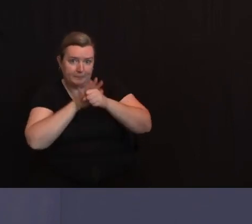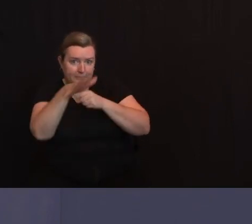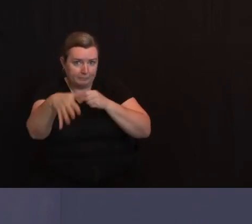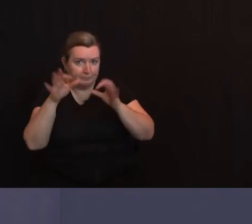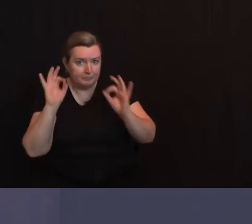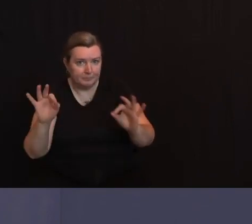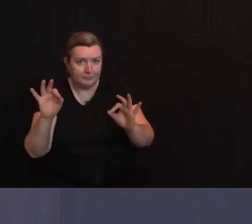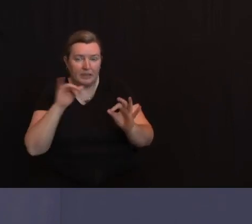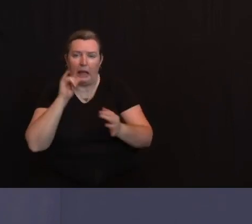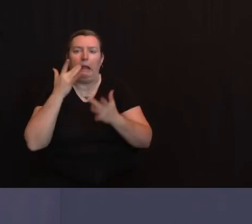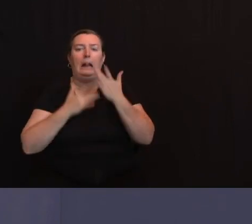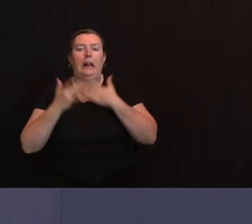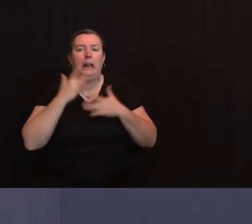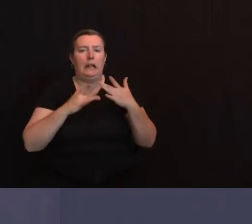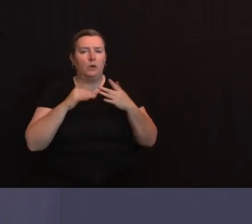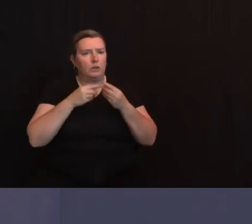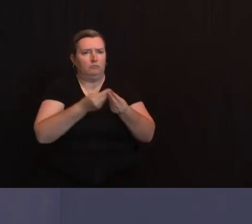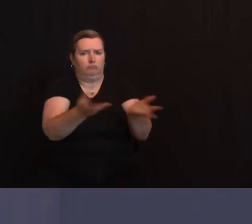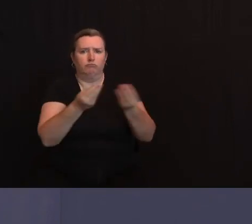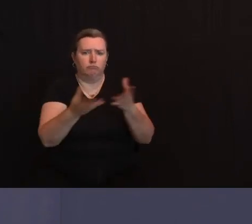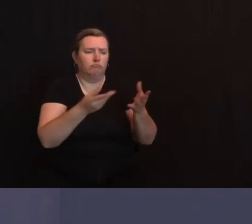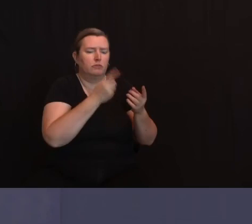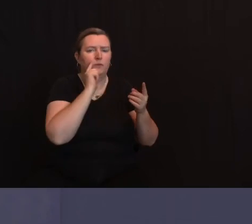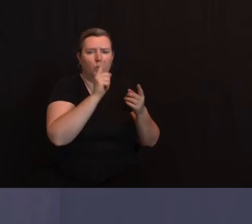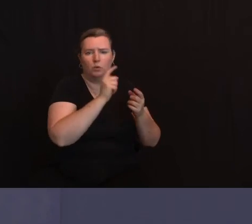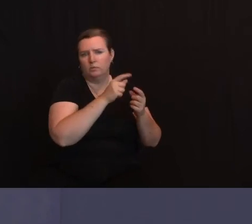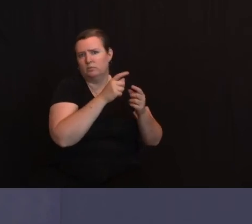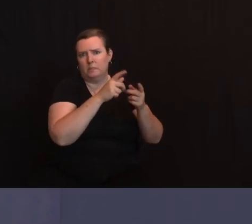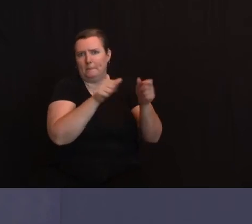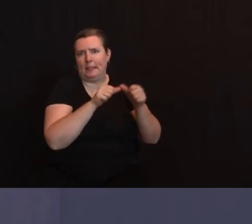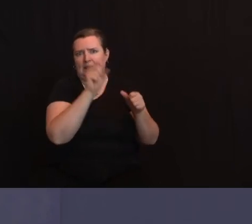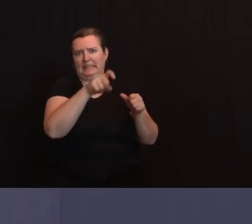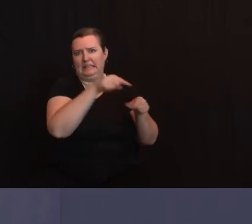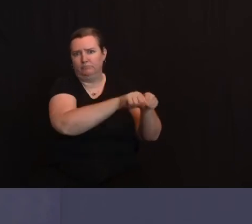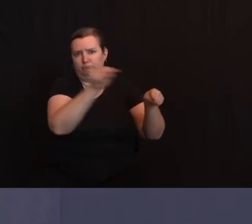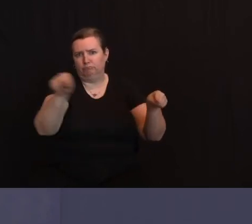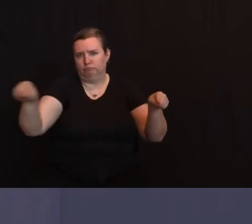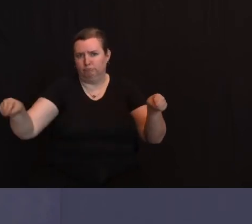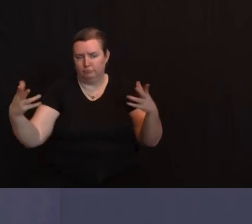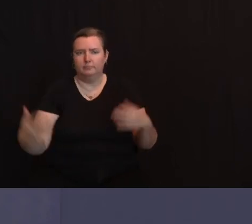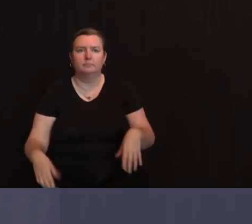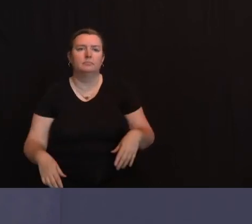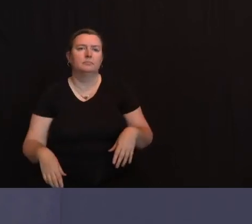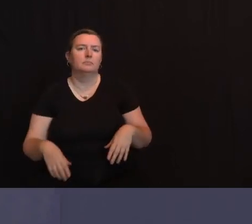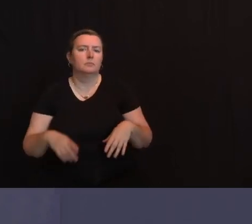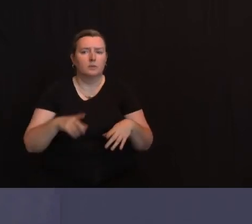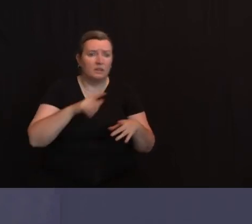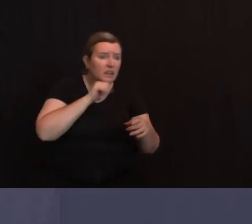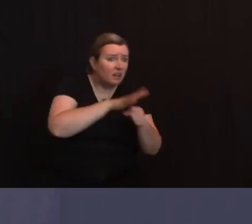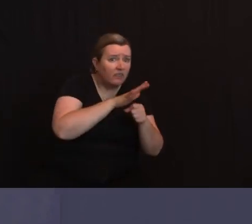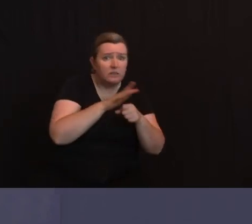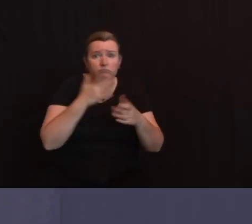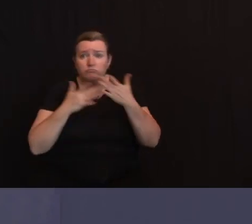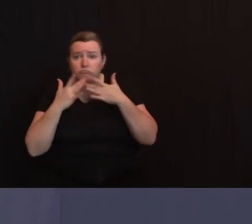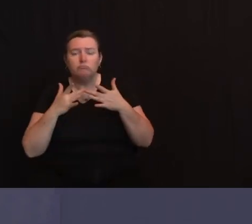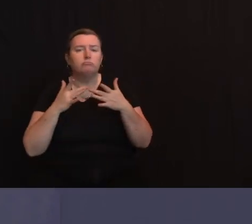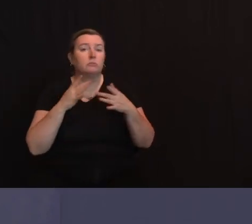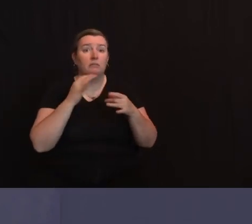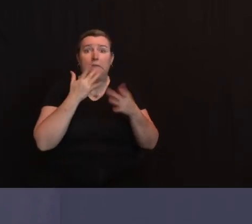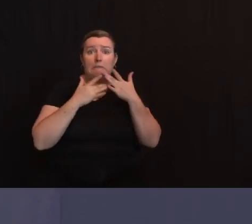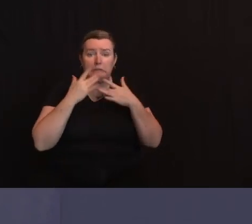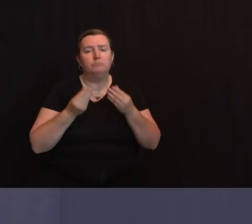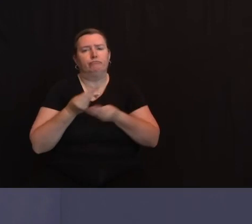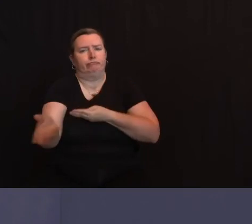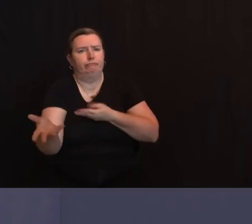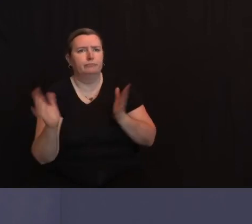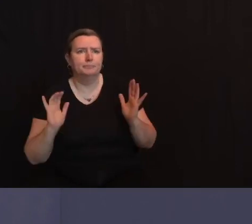critical staffing shortages are identified. More than 30 million units of